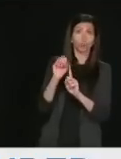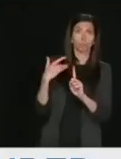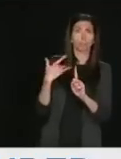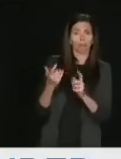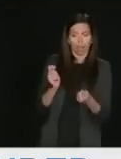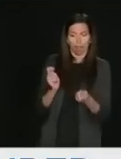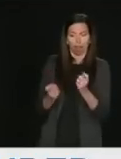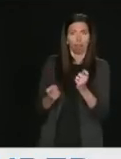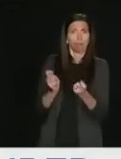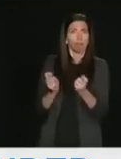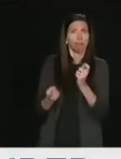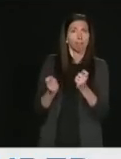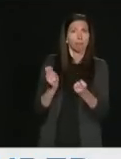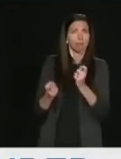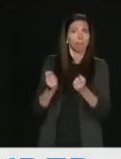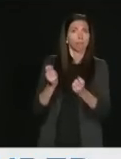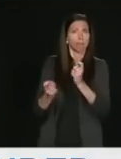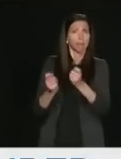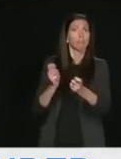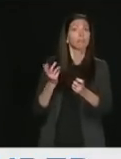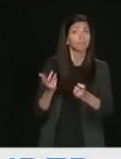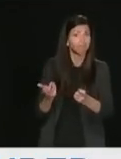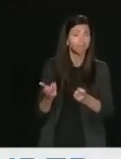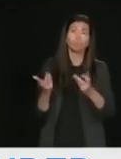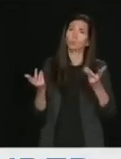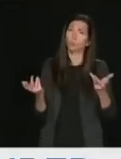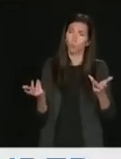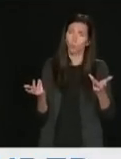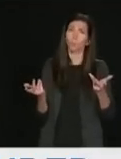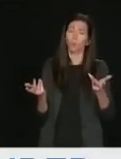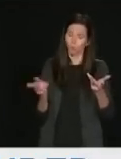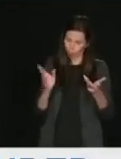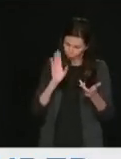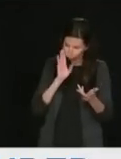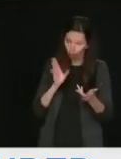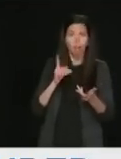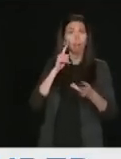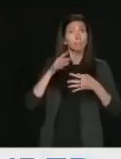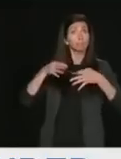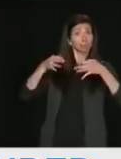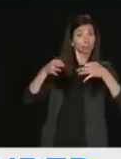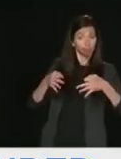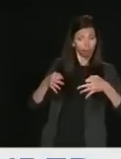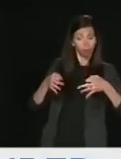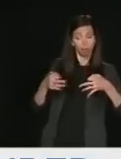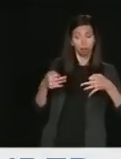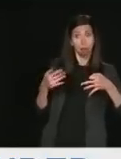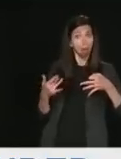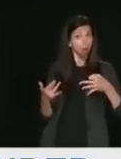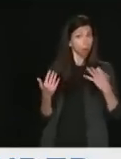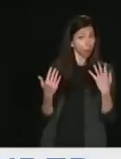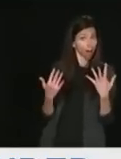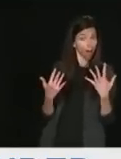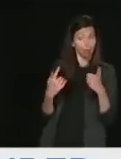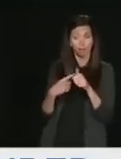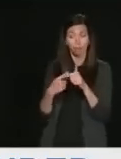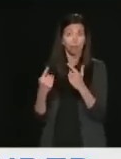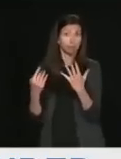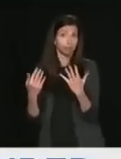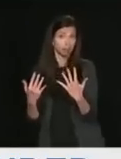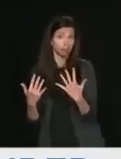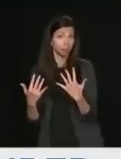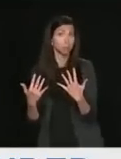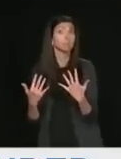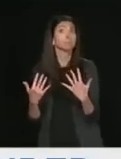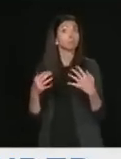appropriate at the time we are in. For now, it's important to prolong some restrictions for an extra